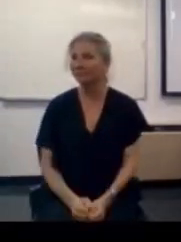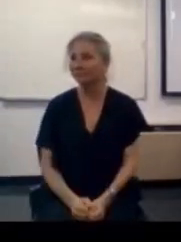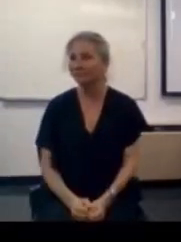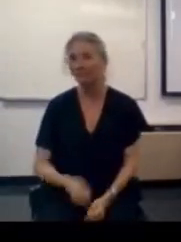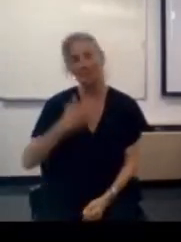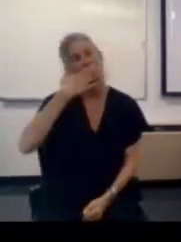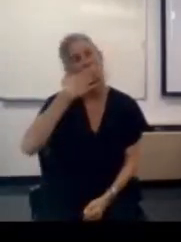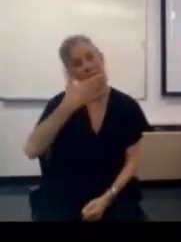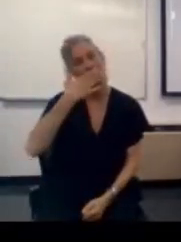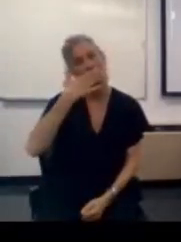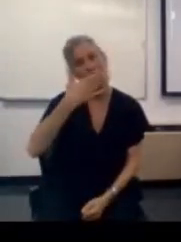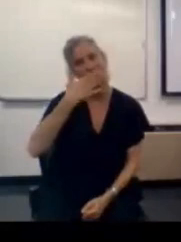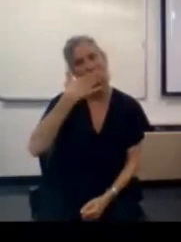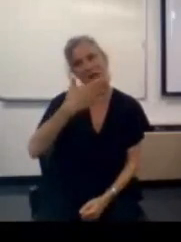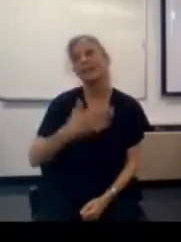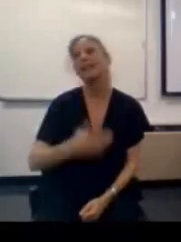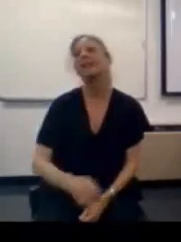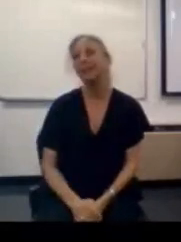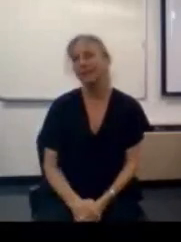I was asked. We do.